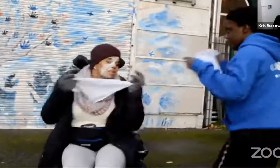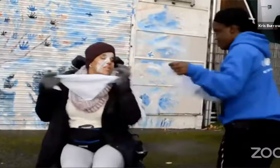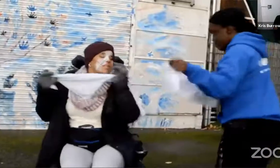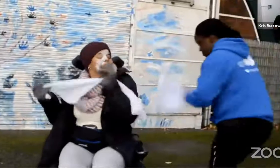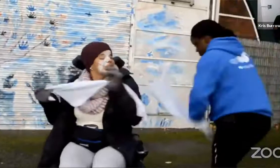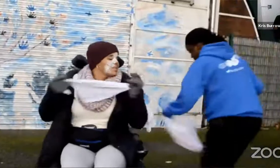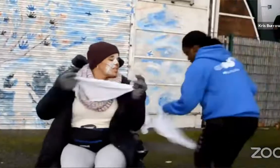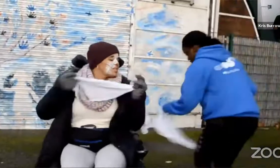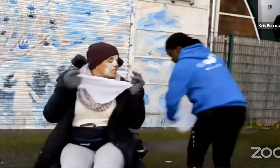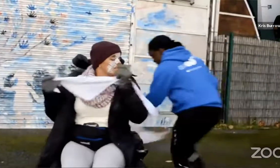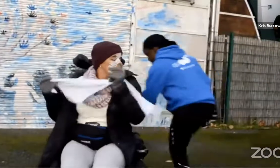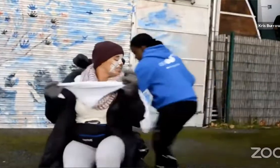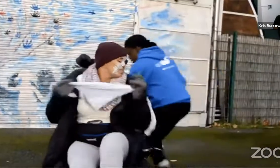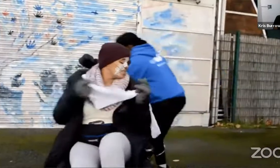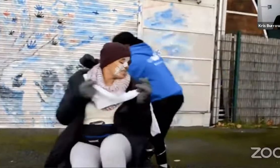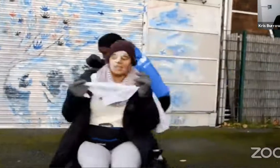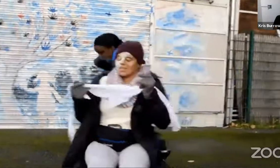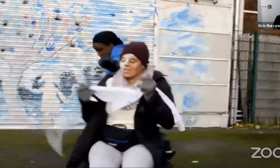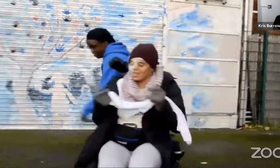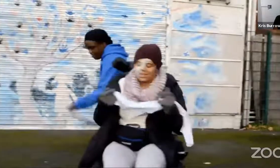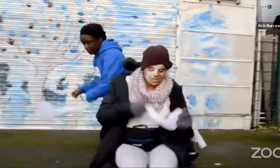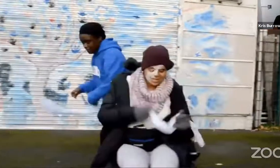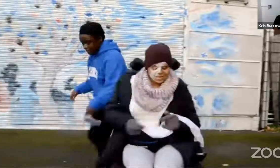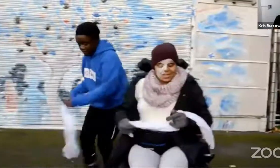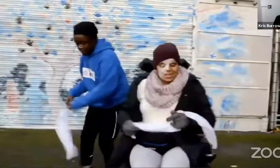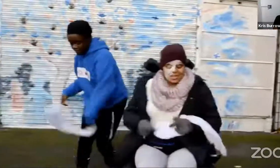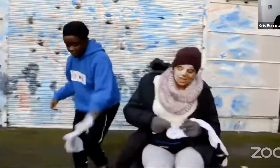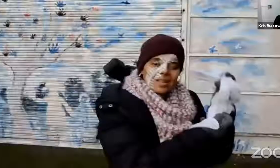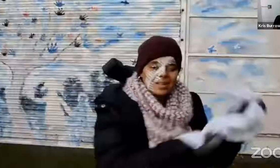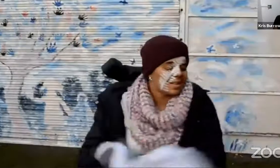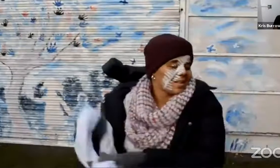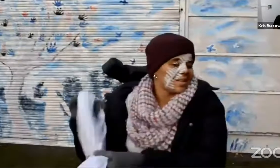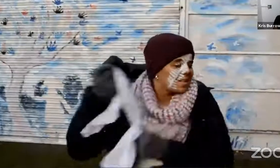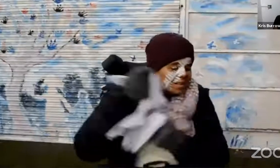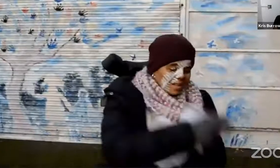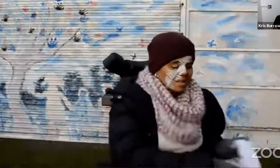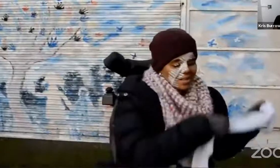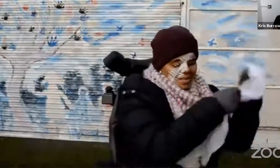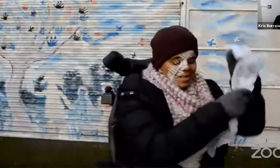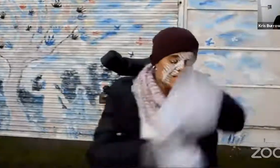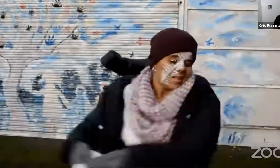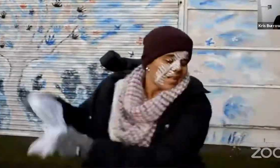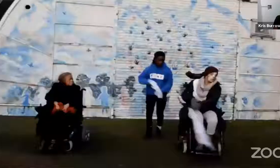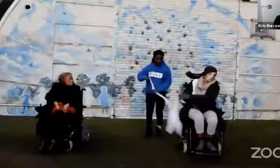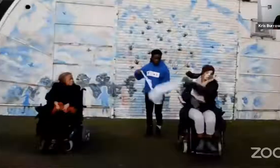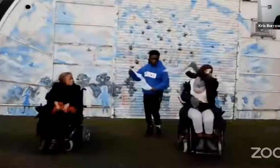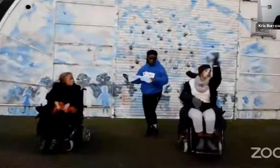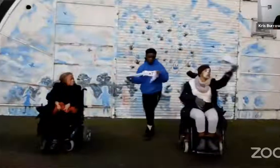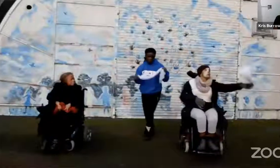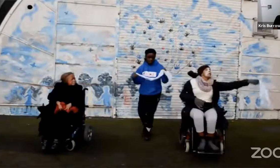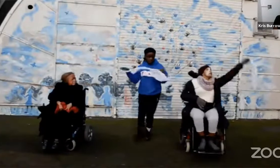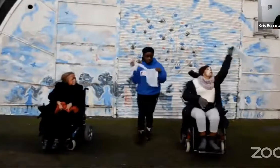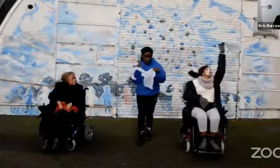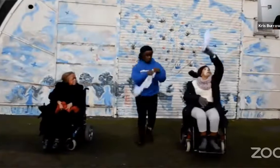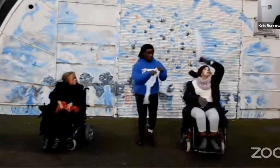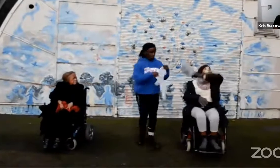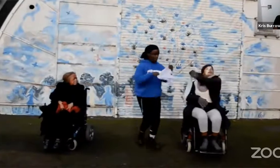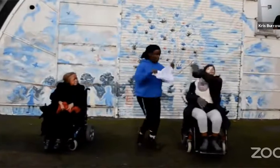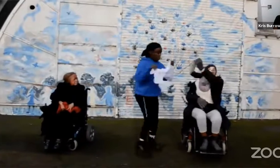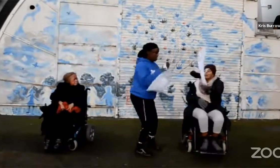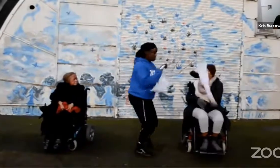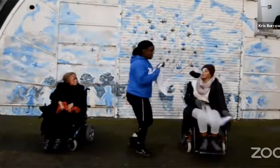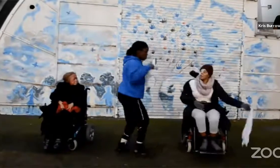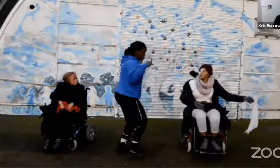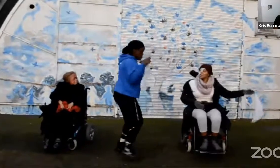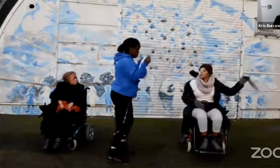mi negrita? Allá va que yo no vaya. Anda rosa con dalia, allá va que